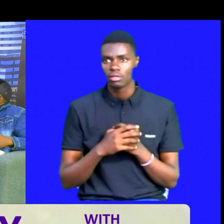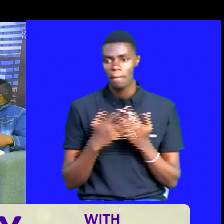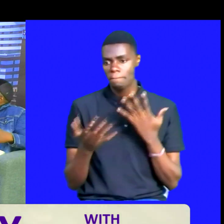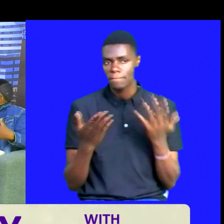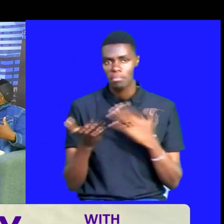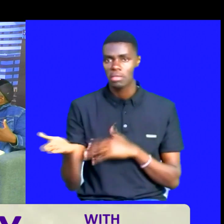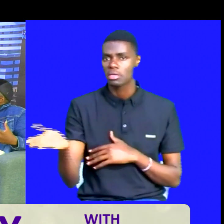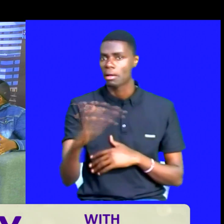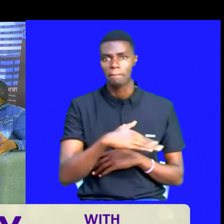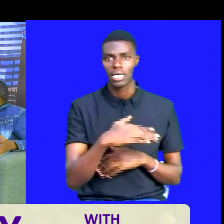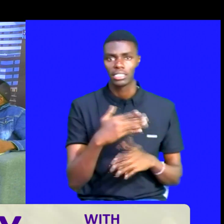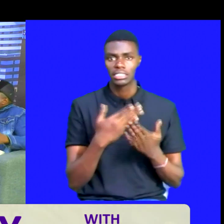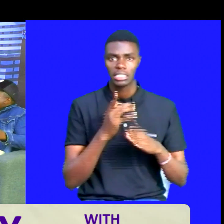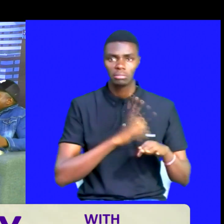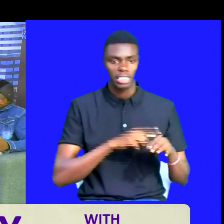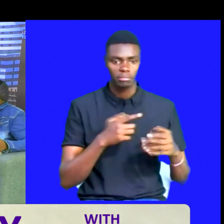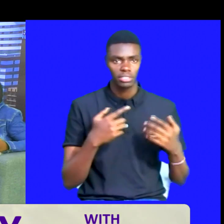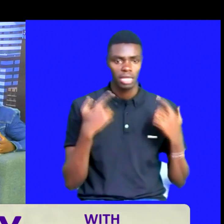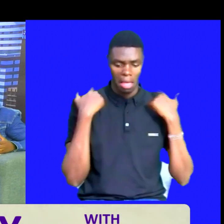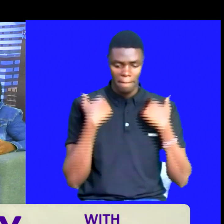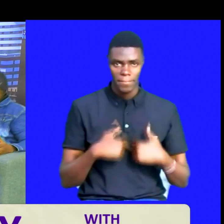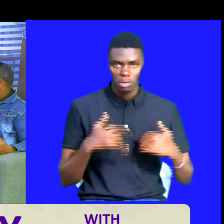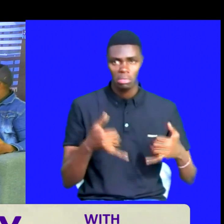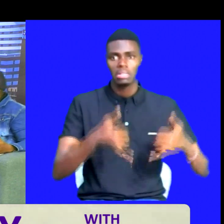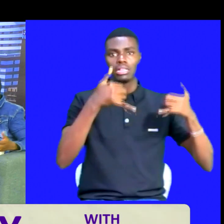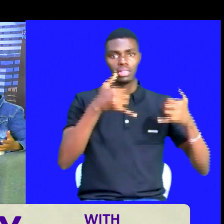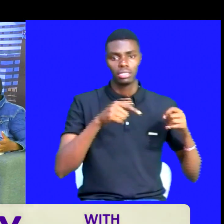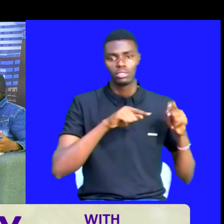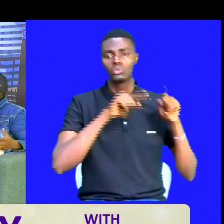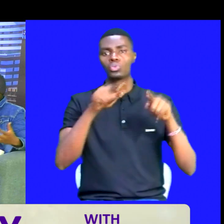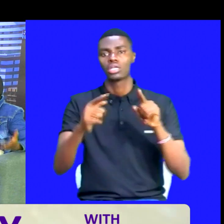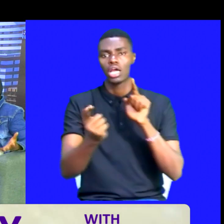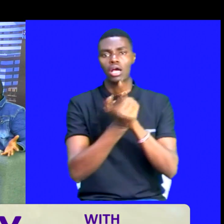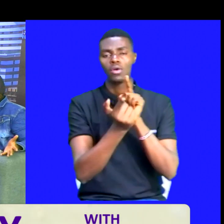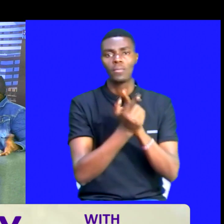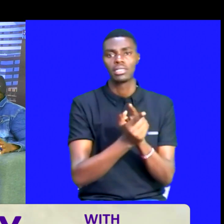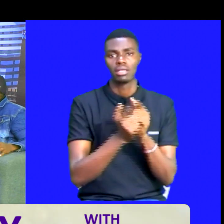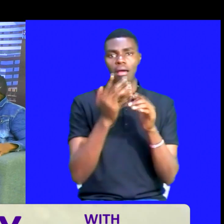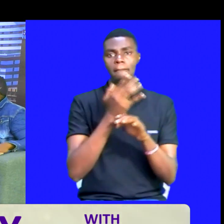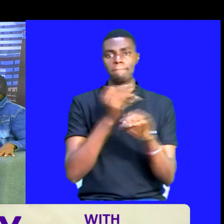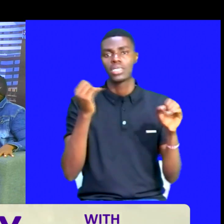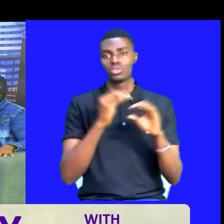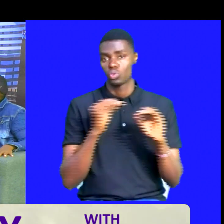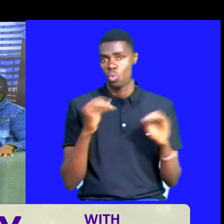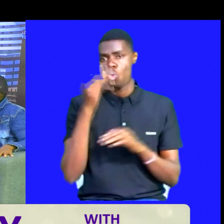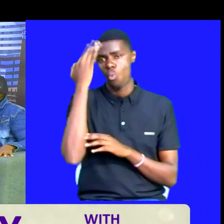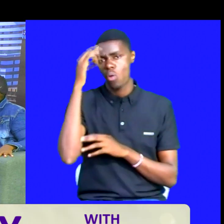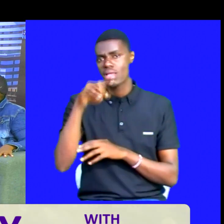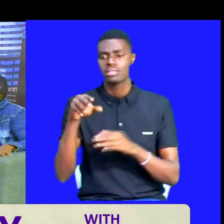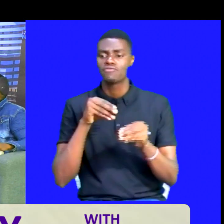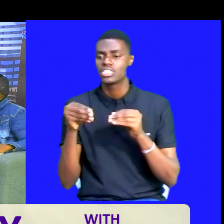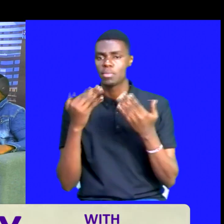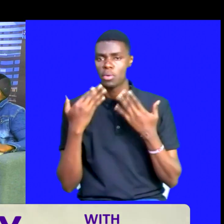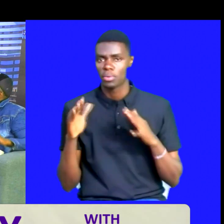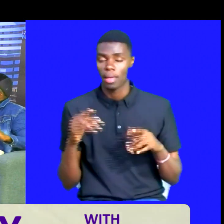back even sometimes with a medal. You cannot even be taken to the president to represent yourself because you are disabled. okay,